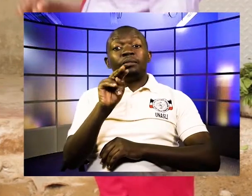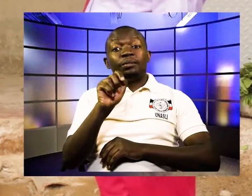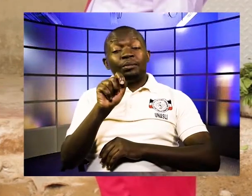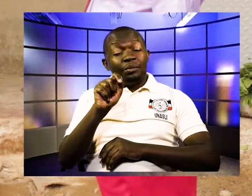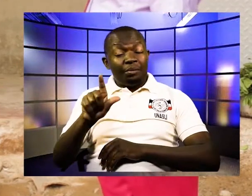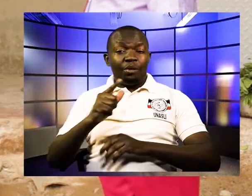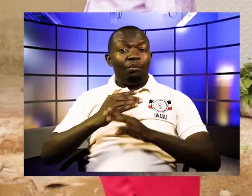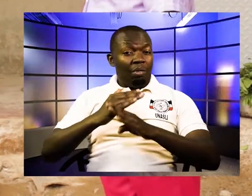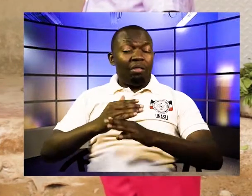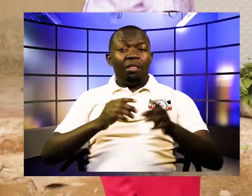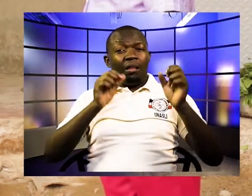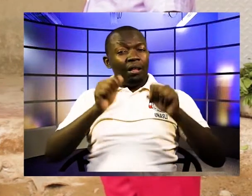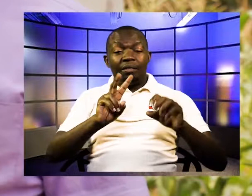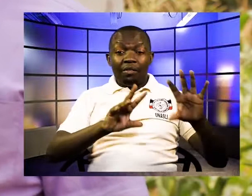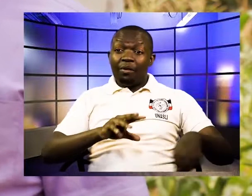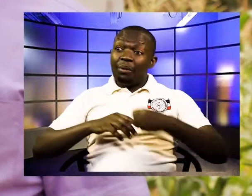prison.